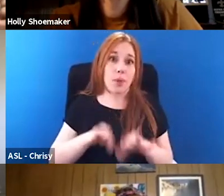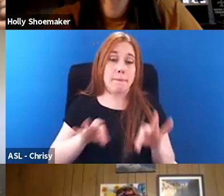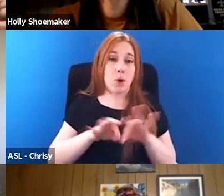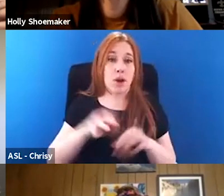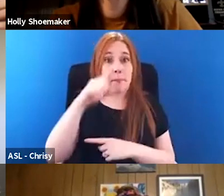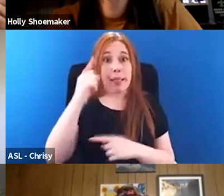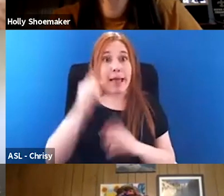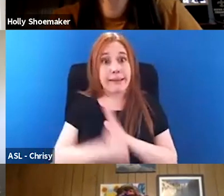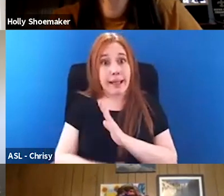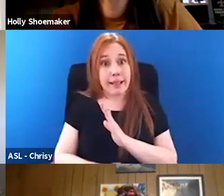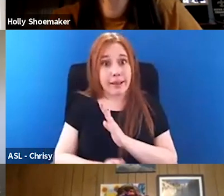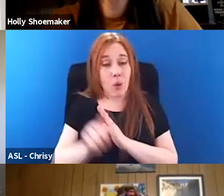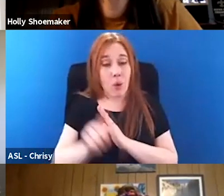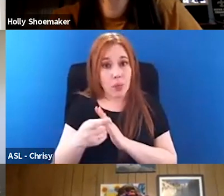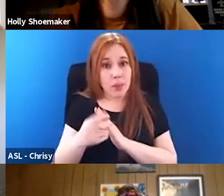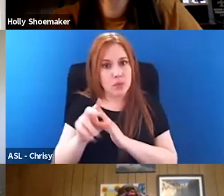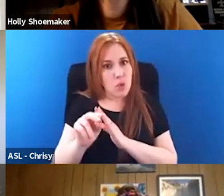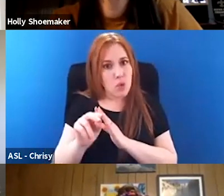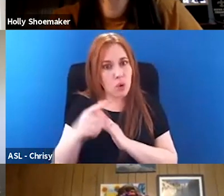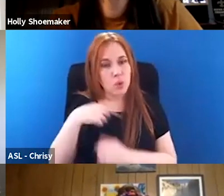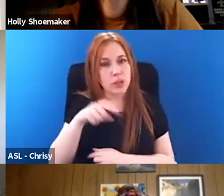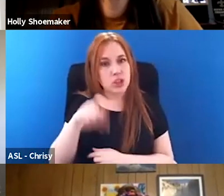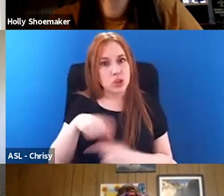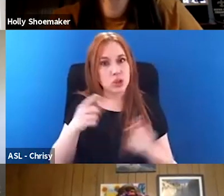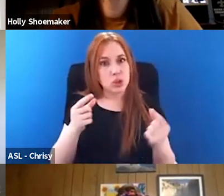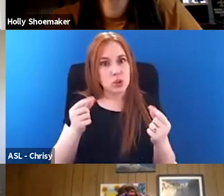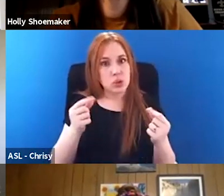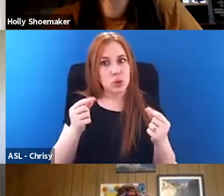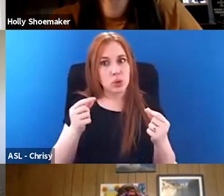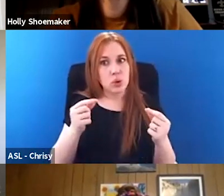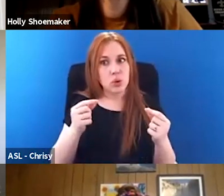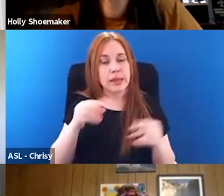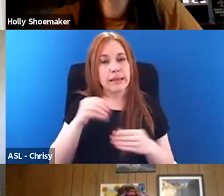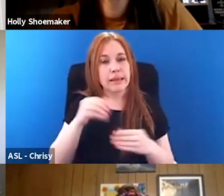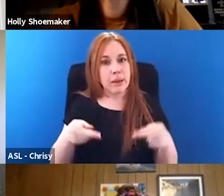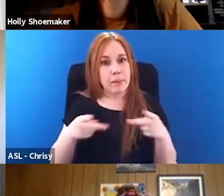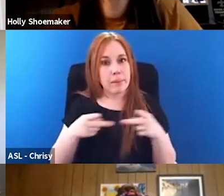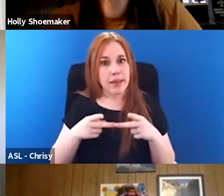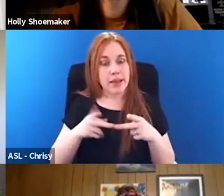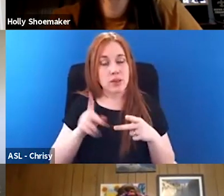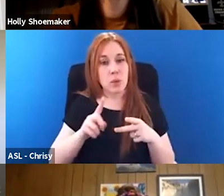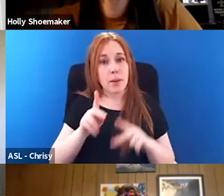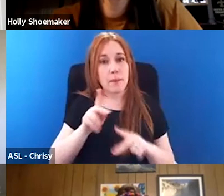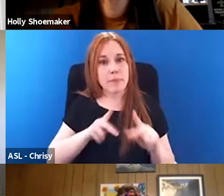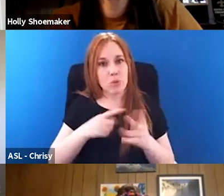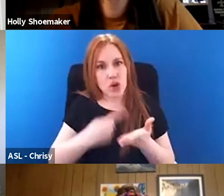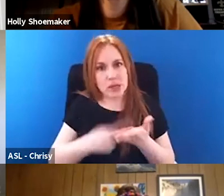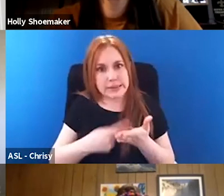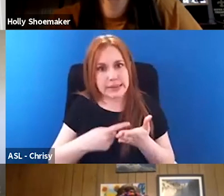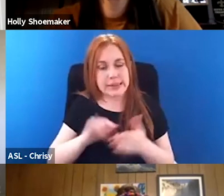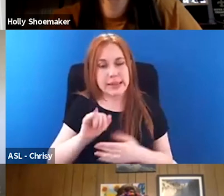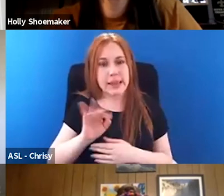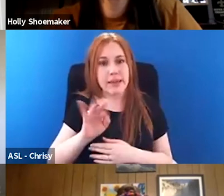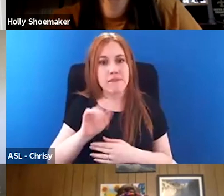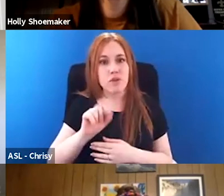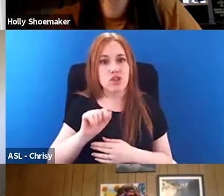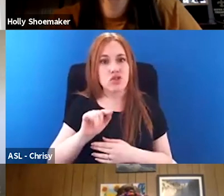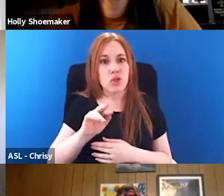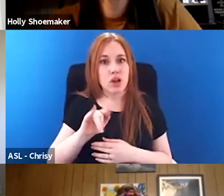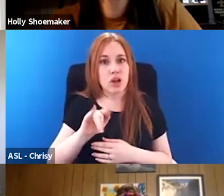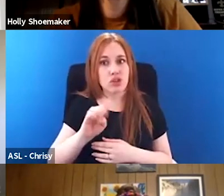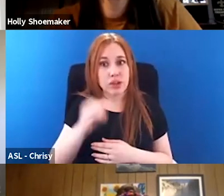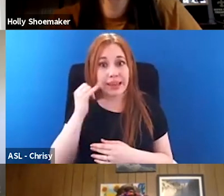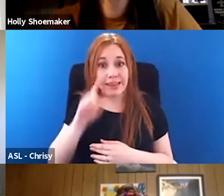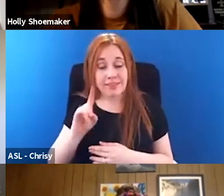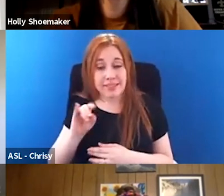talent. What we should be in a place where people are assessing the infrastructures in terms of whether or not they built an